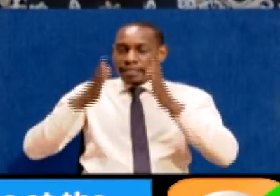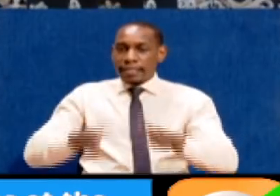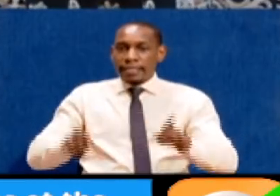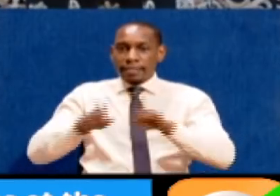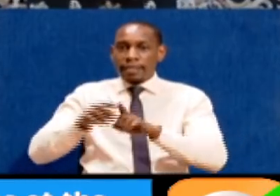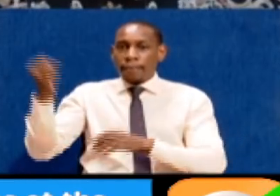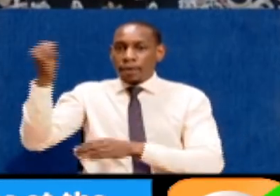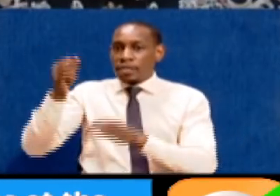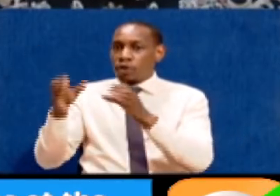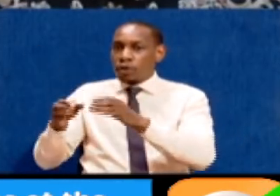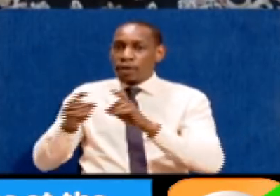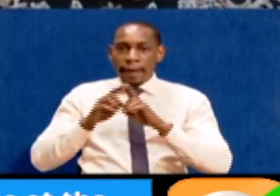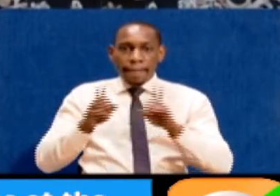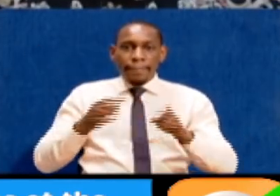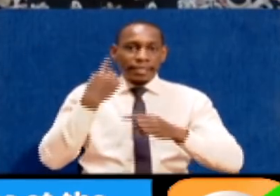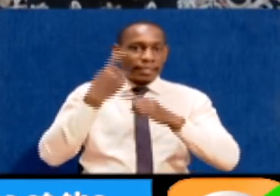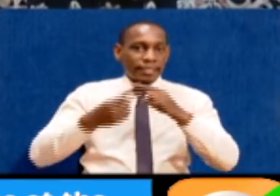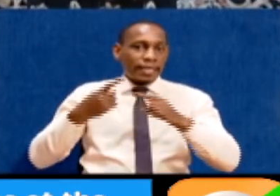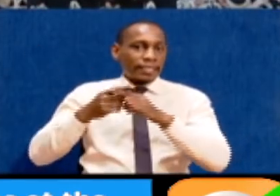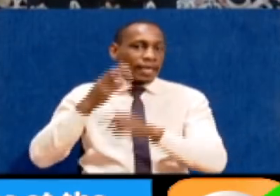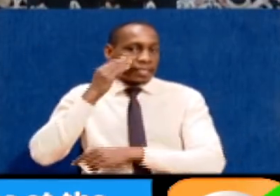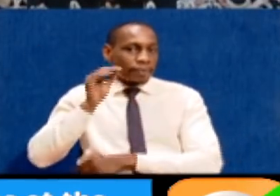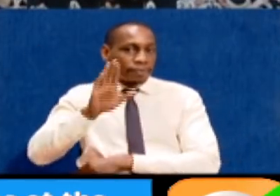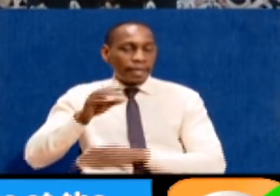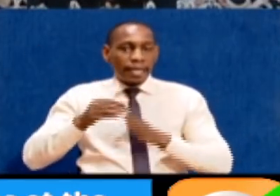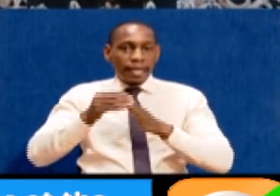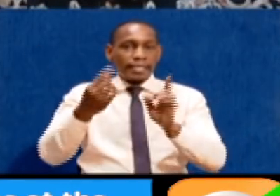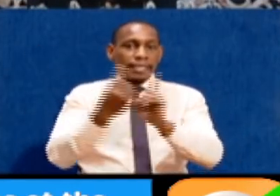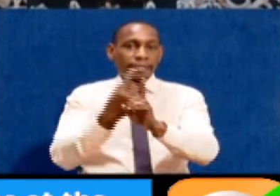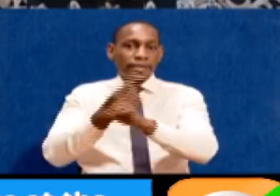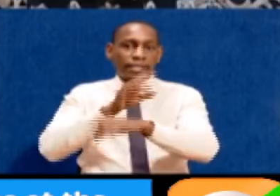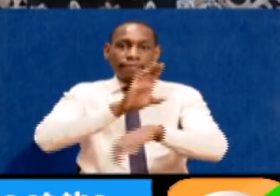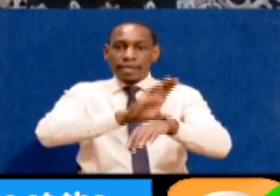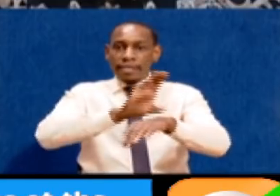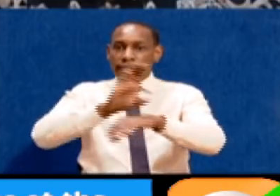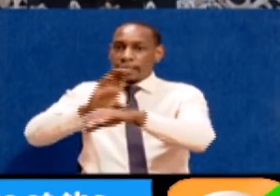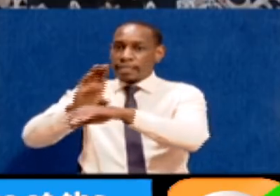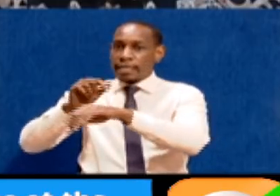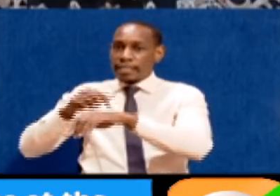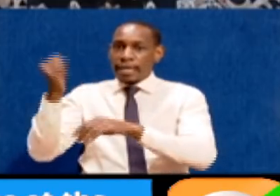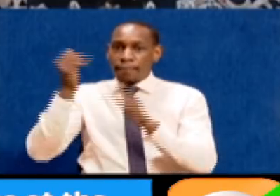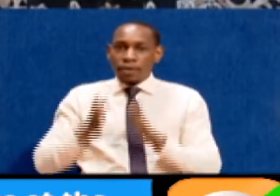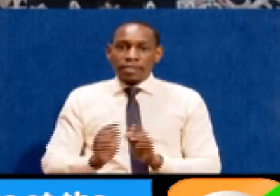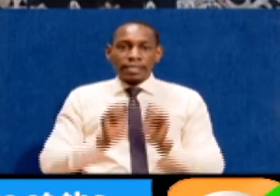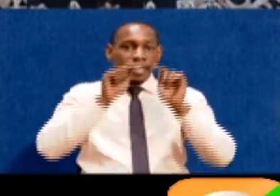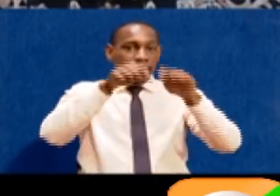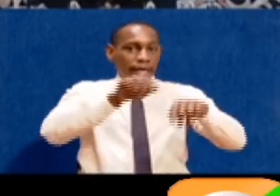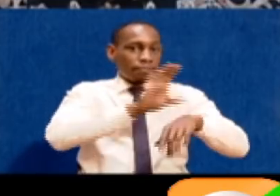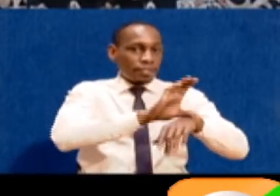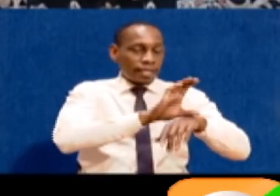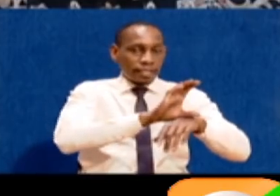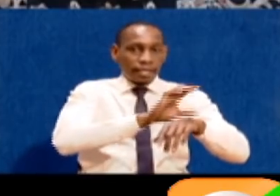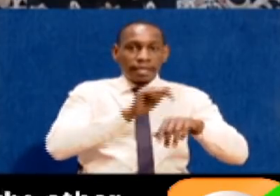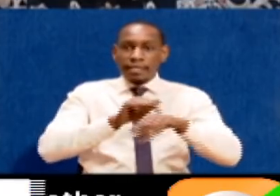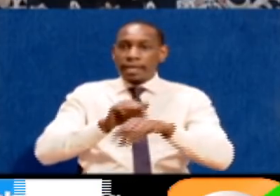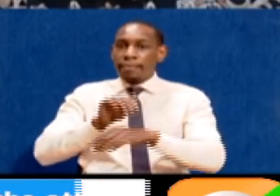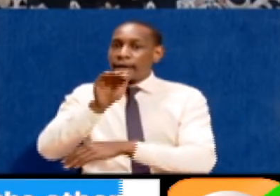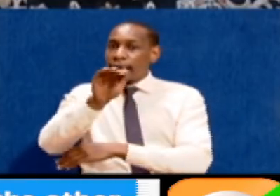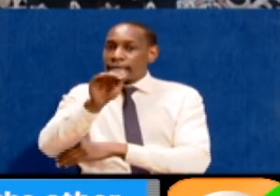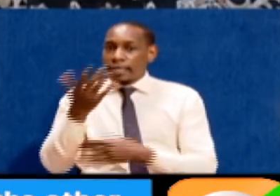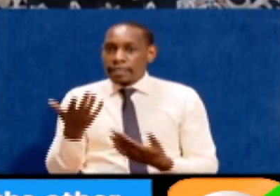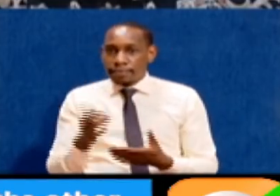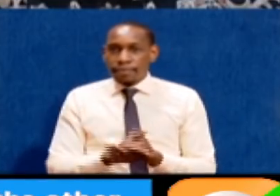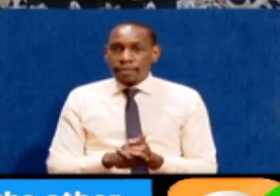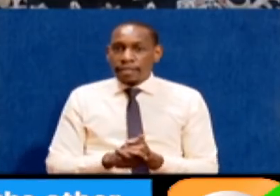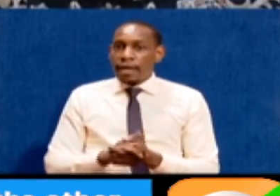those in the political class. But in your years of experience leading various churches, when the political class come to you, when they ask you